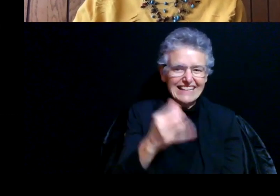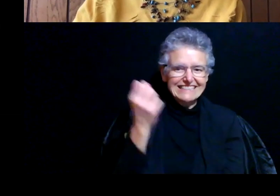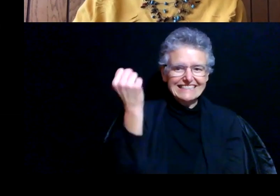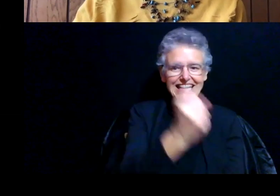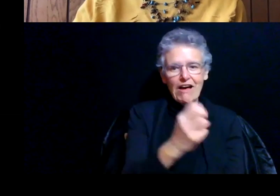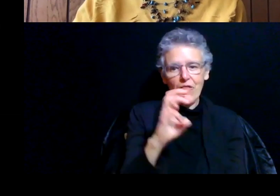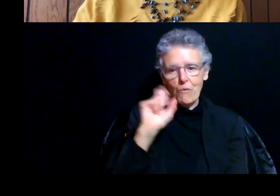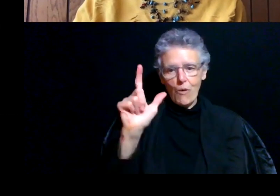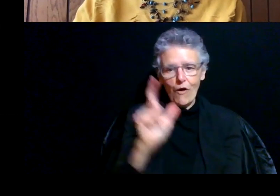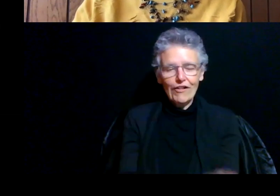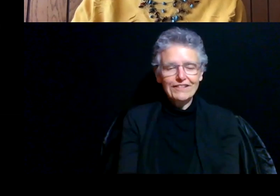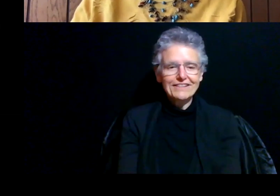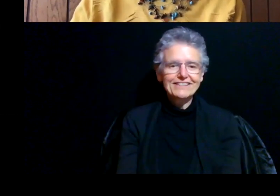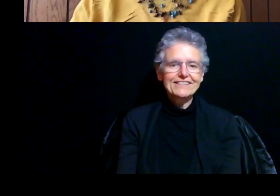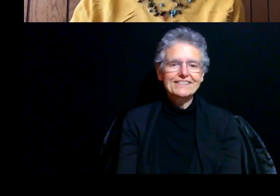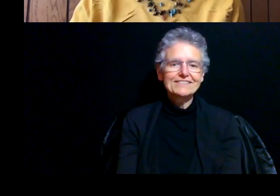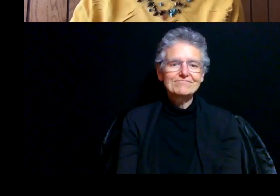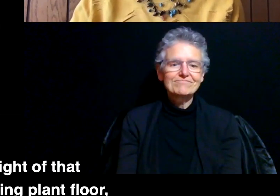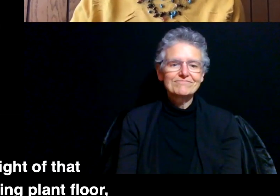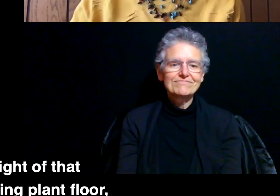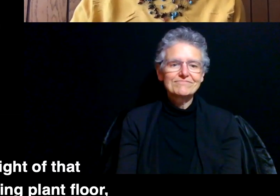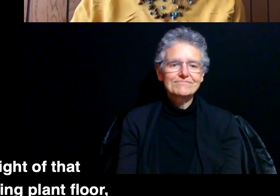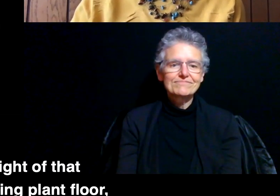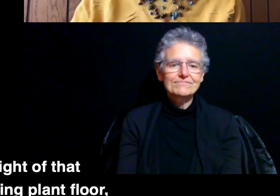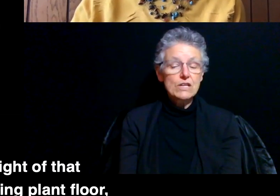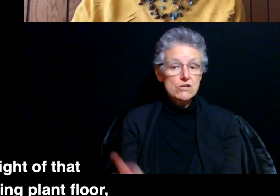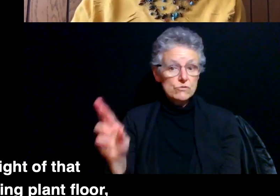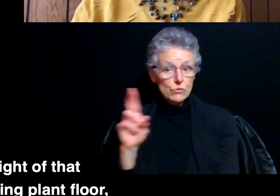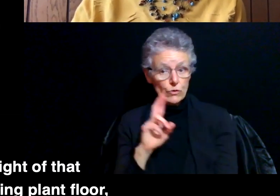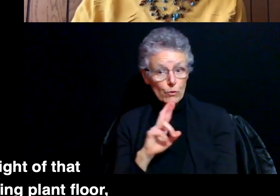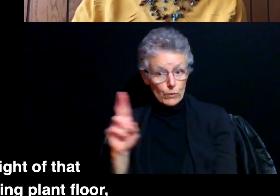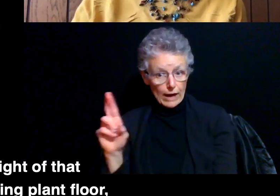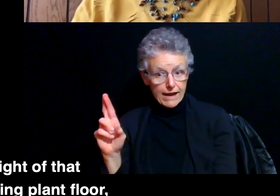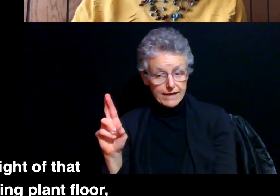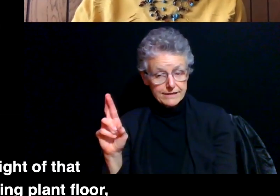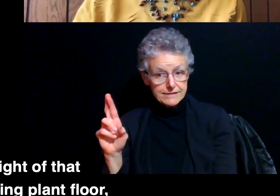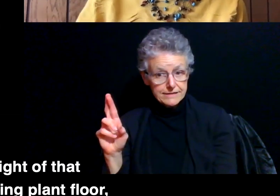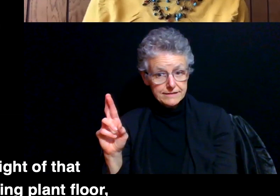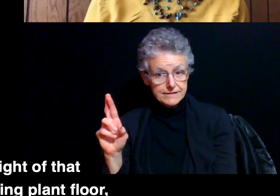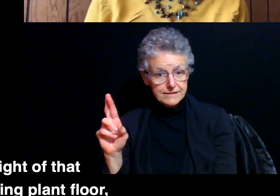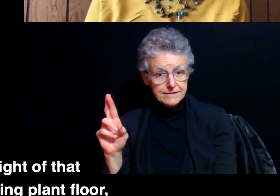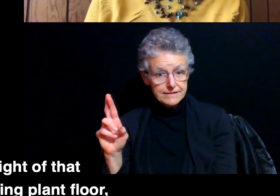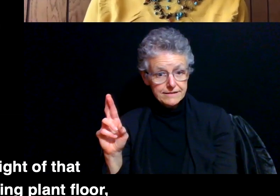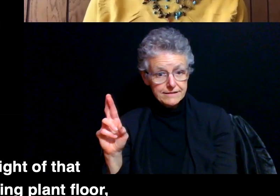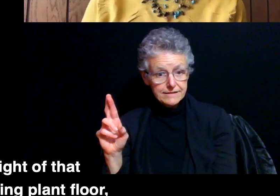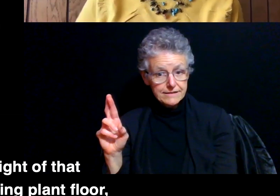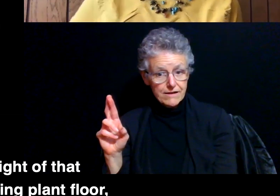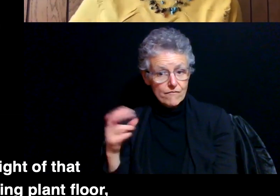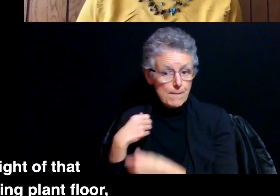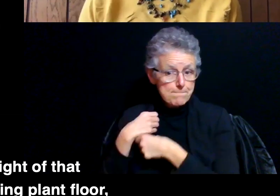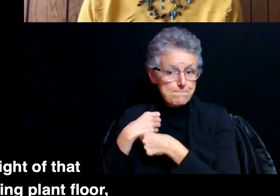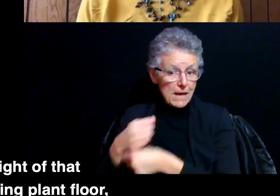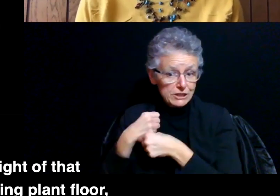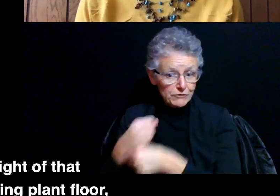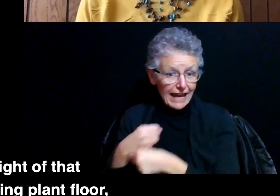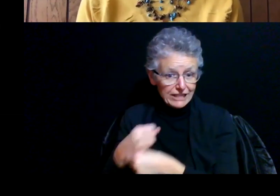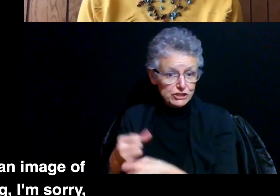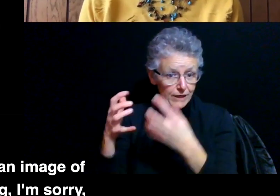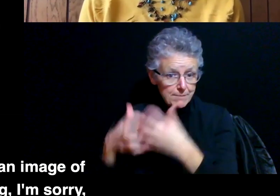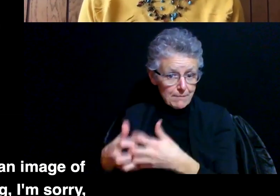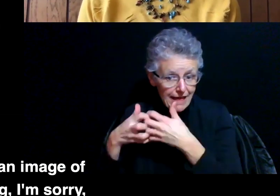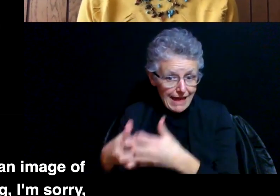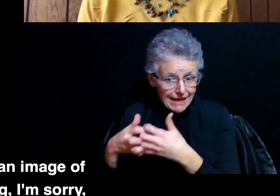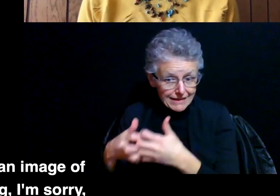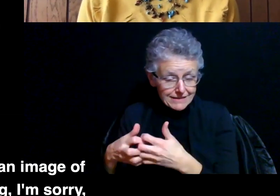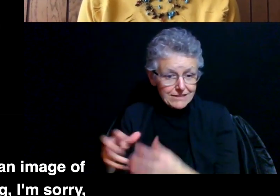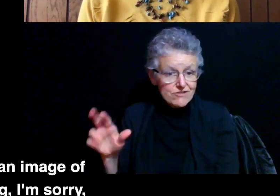slide shows a stamping press on the south wall. To the right of that manufacturing plant floor,